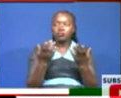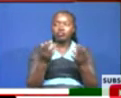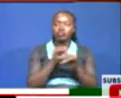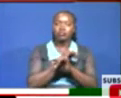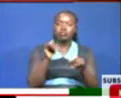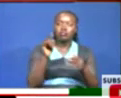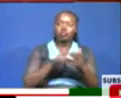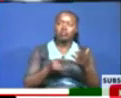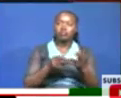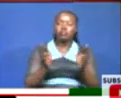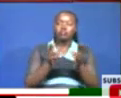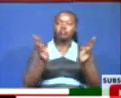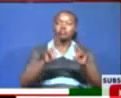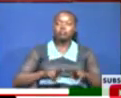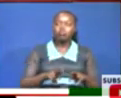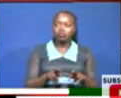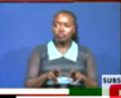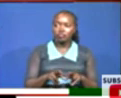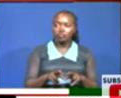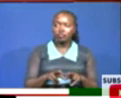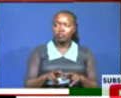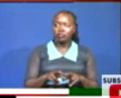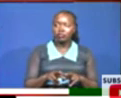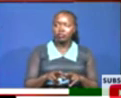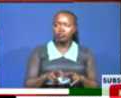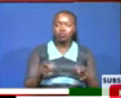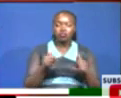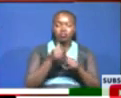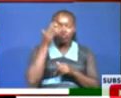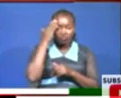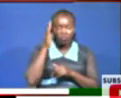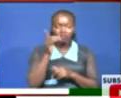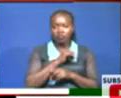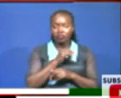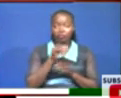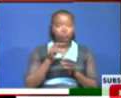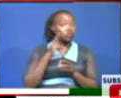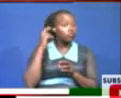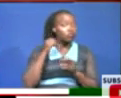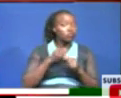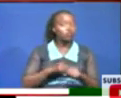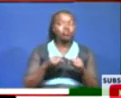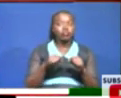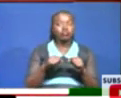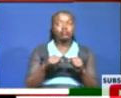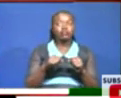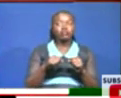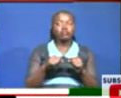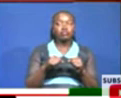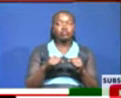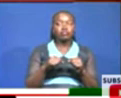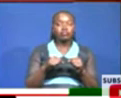what has already happened. And he is well aware, if he was listening to the chair, that the